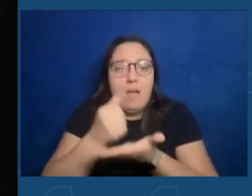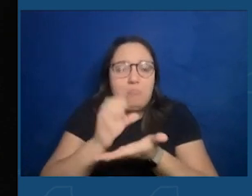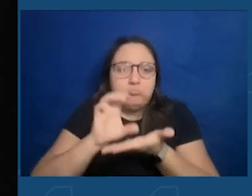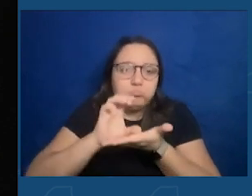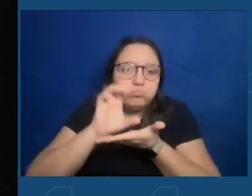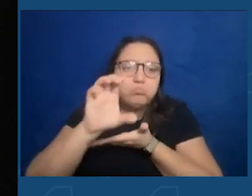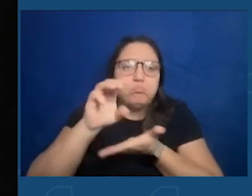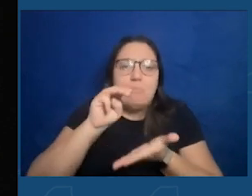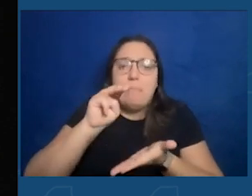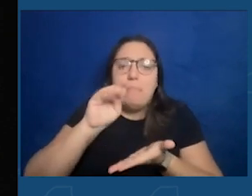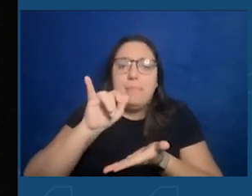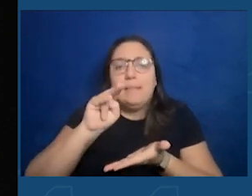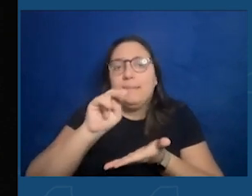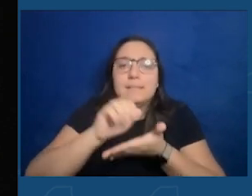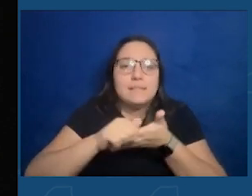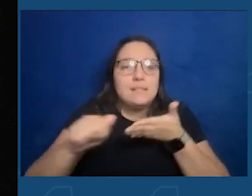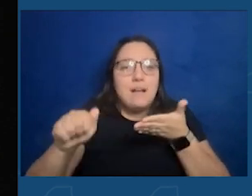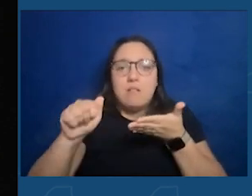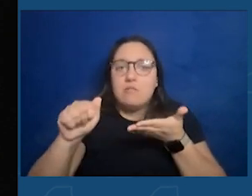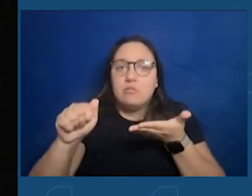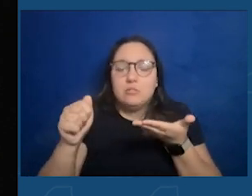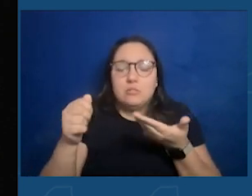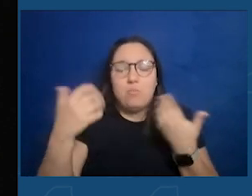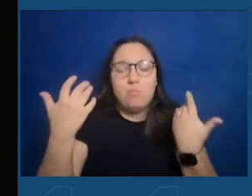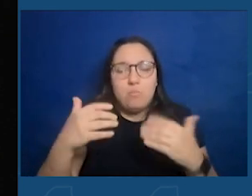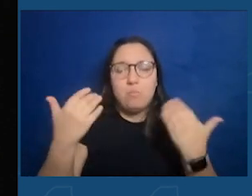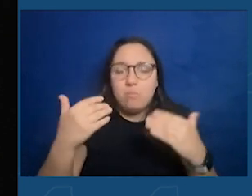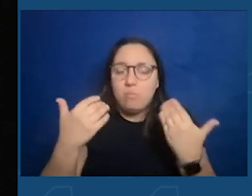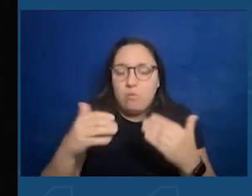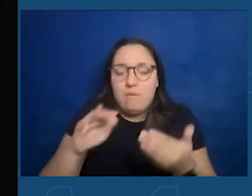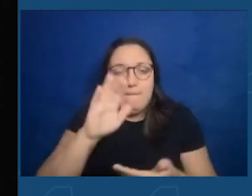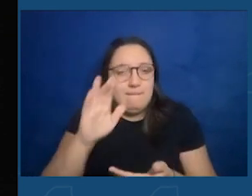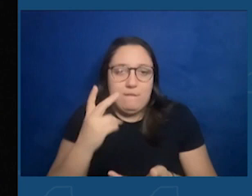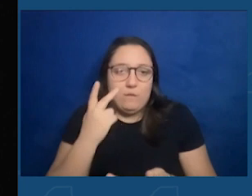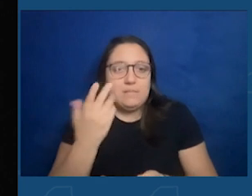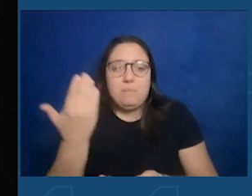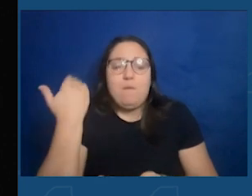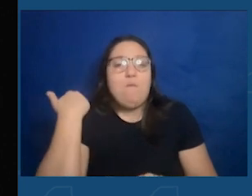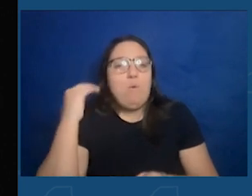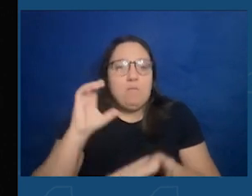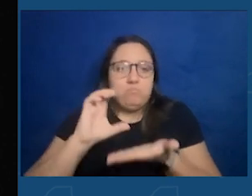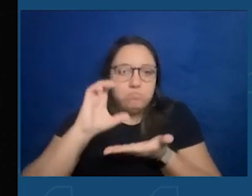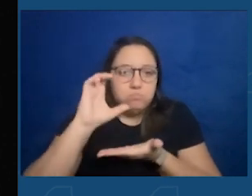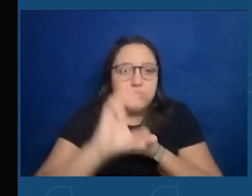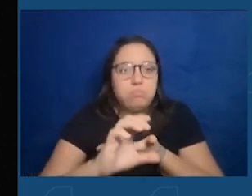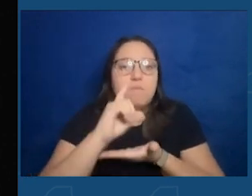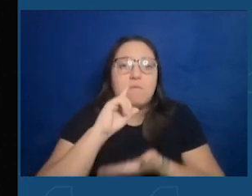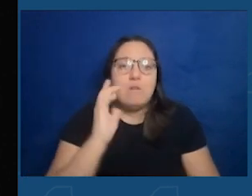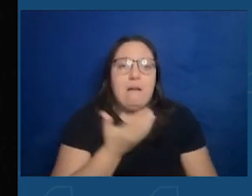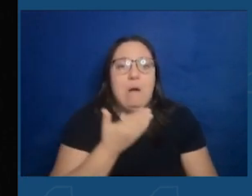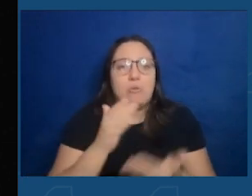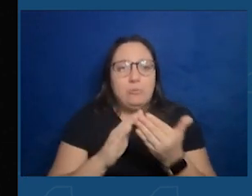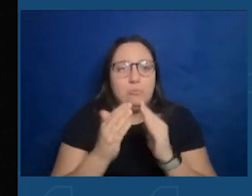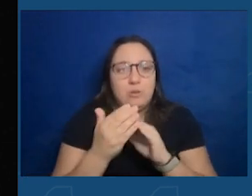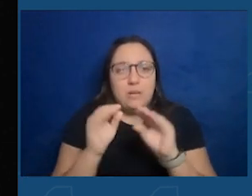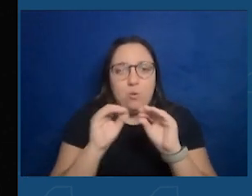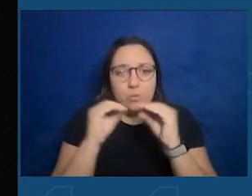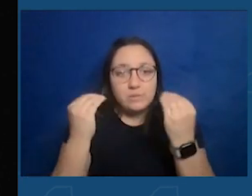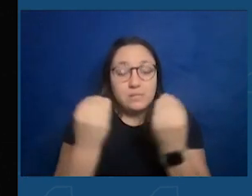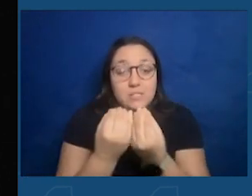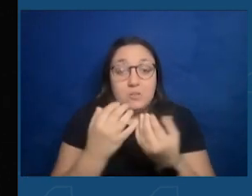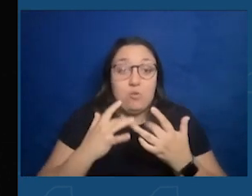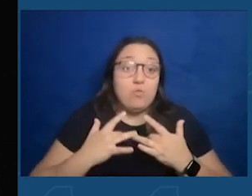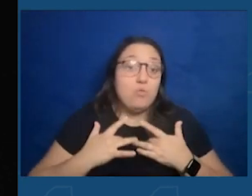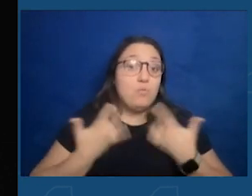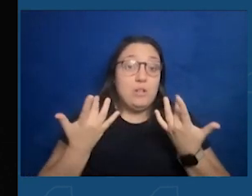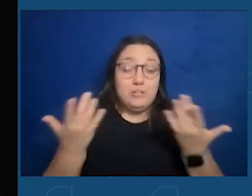dollars, historic, unprecedented levels of funding to our community organizations. And so I'm thrilled to be